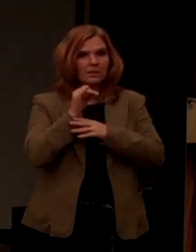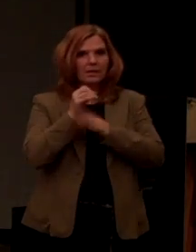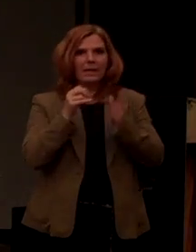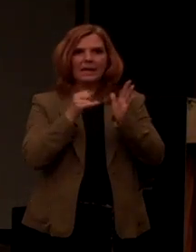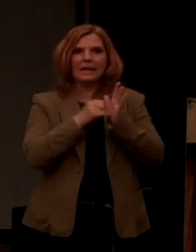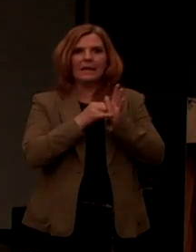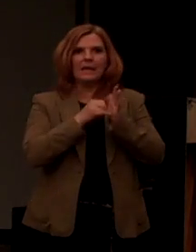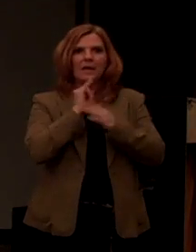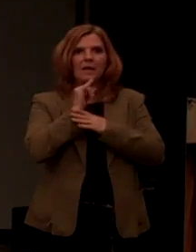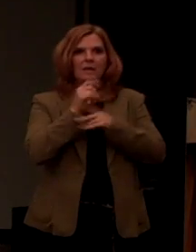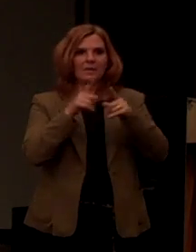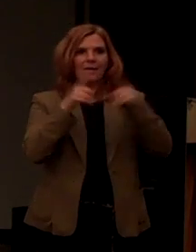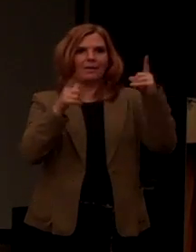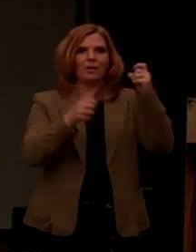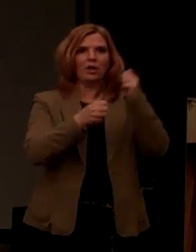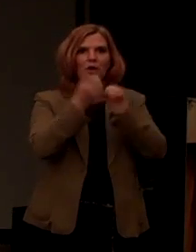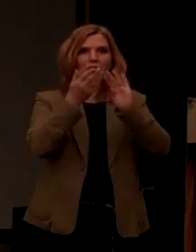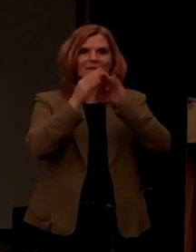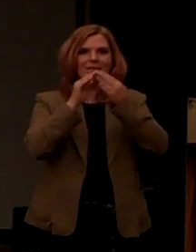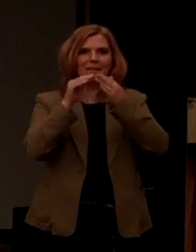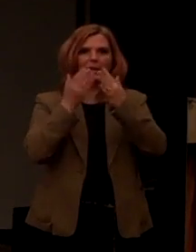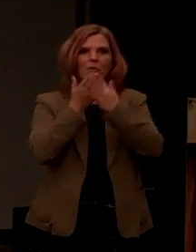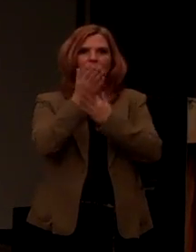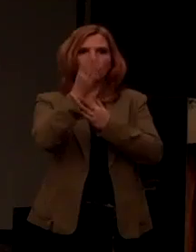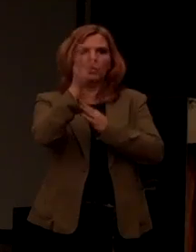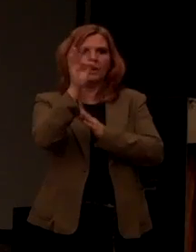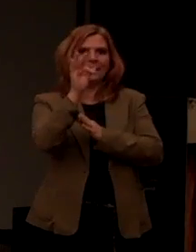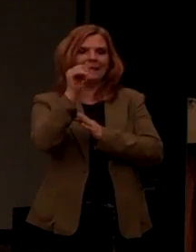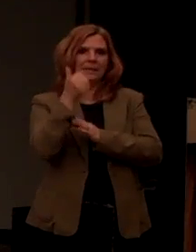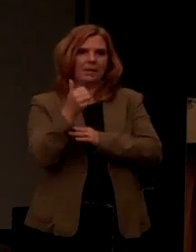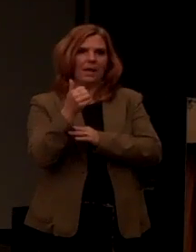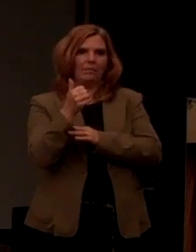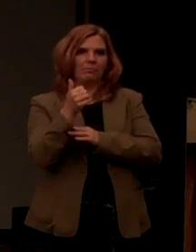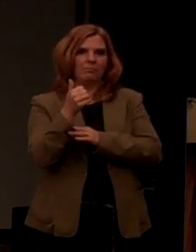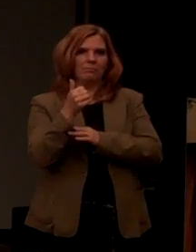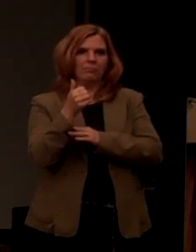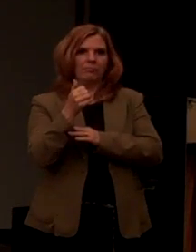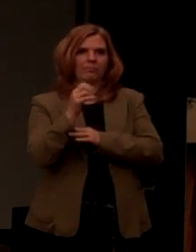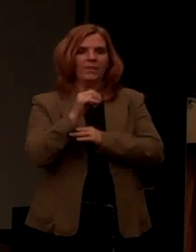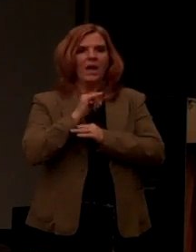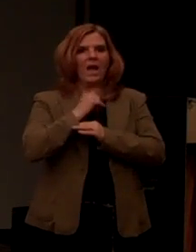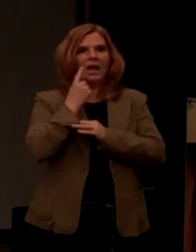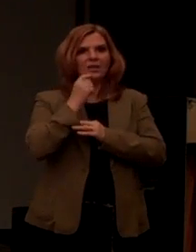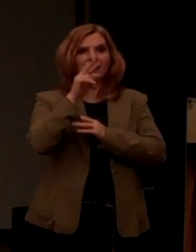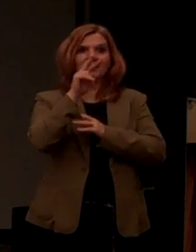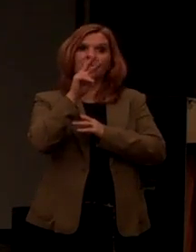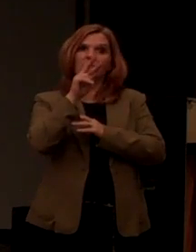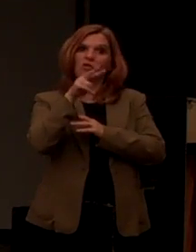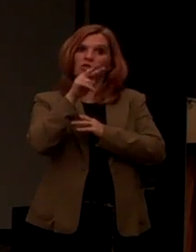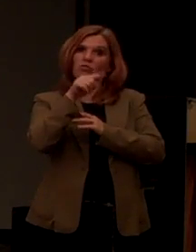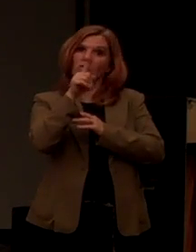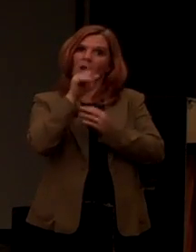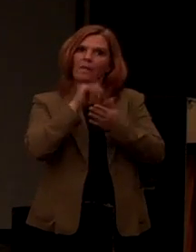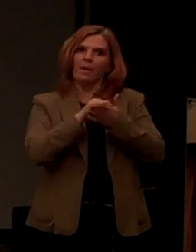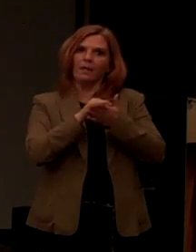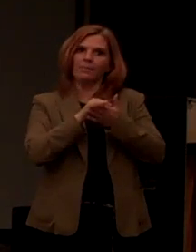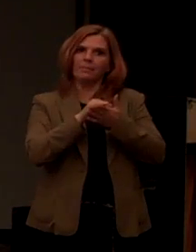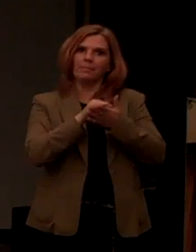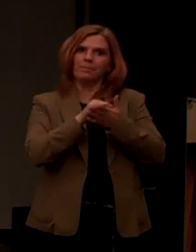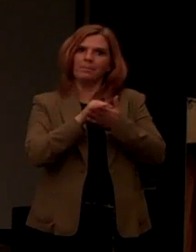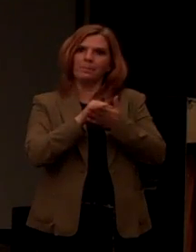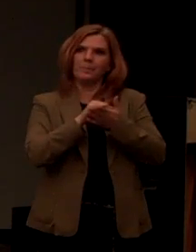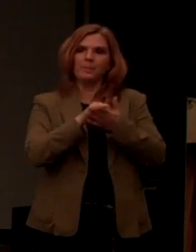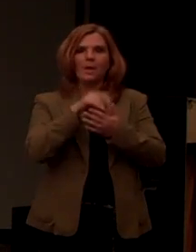It's the largest city in West Virginia through 1910. In fact, I just double-checked that